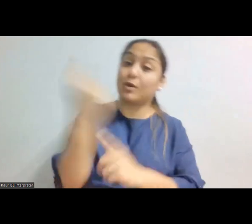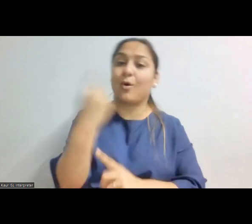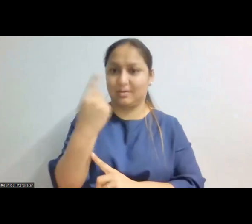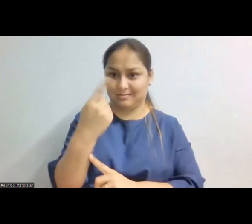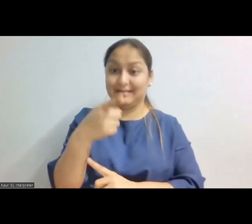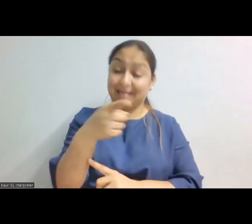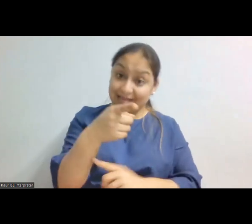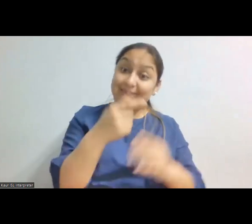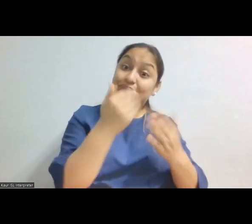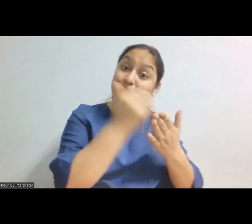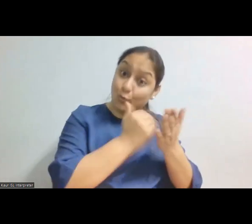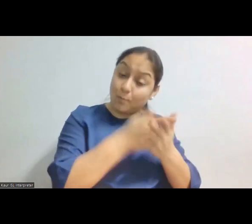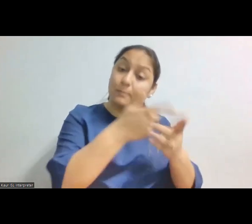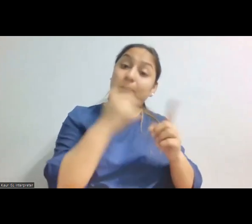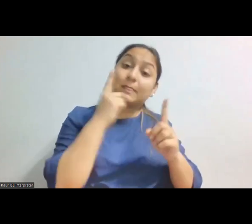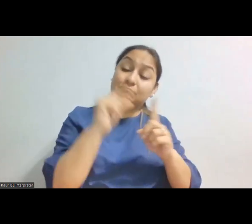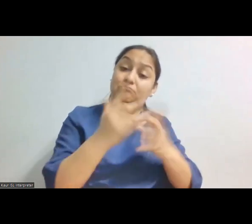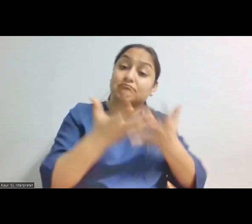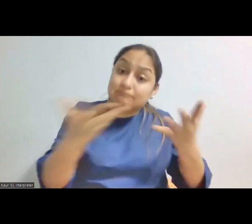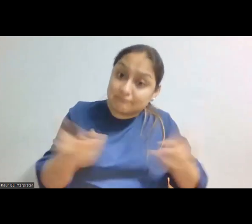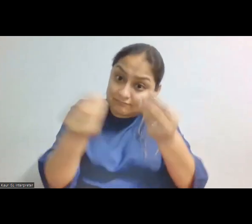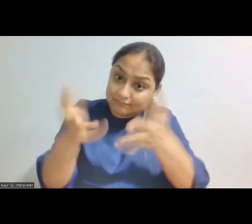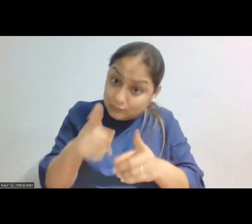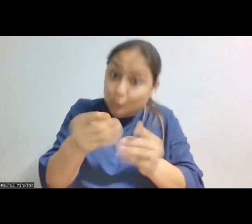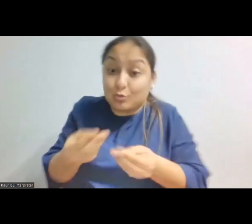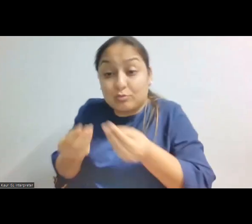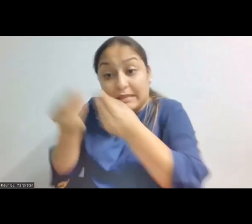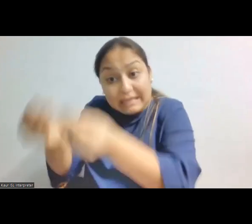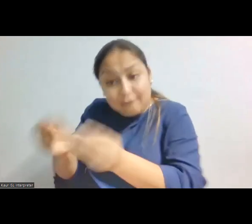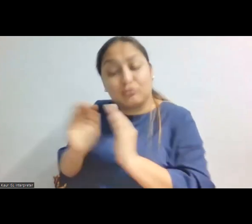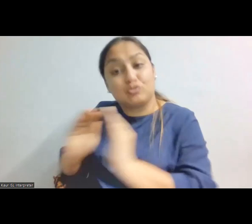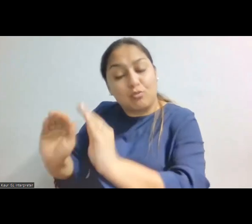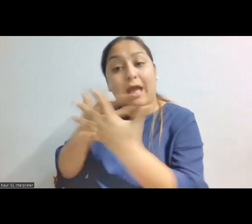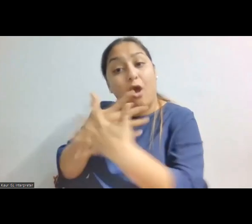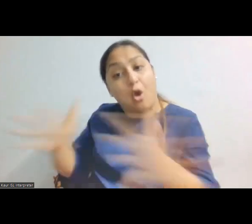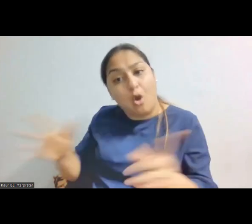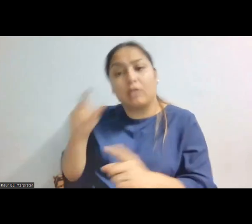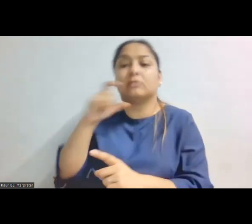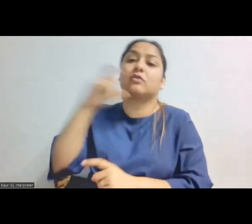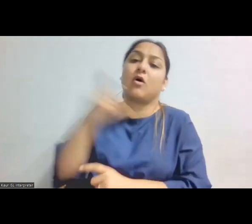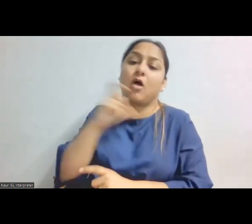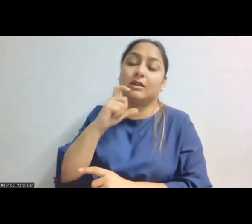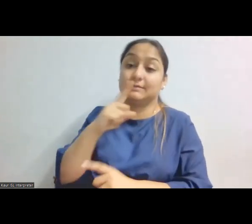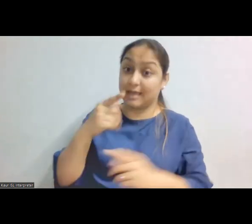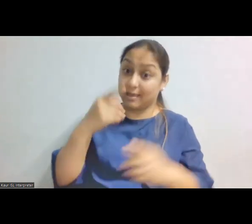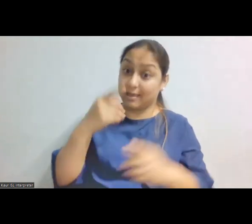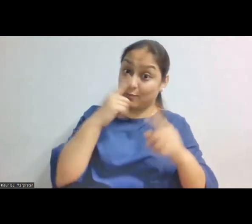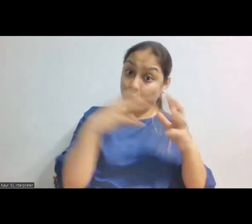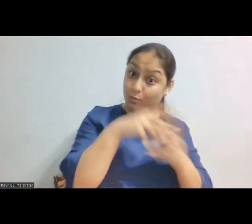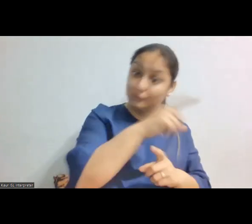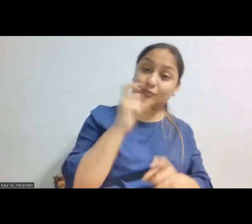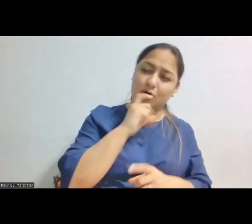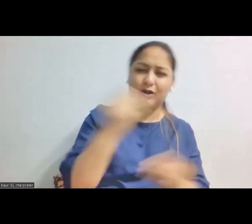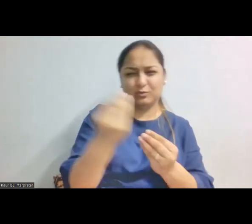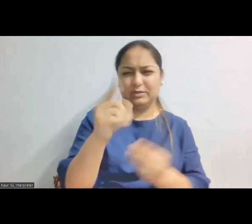are schemes where you provide support to all the universities, but the women only universities, India has about, you know, about 10